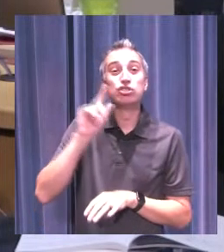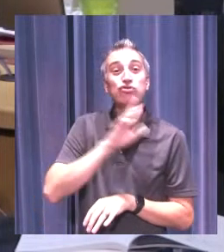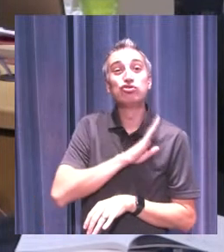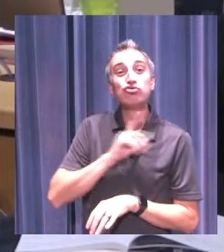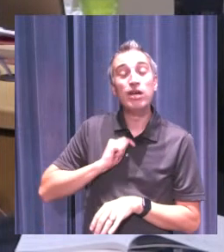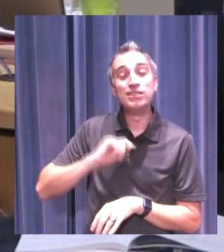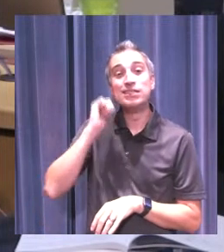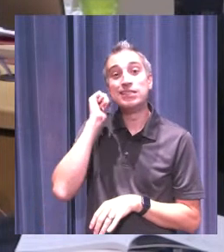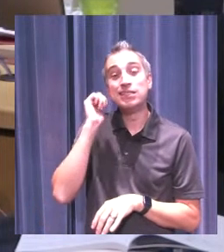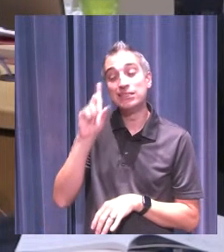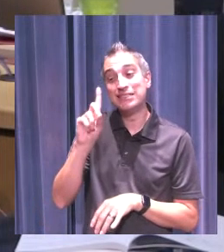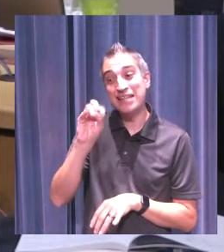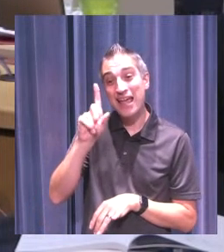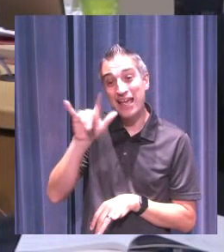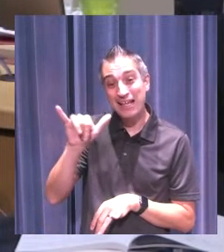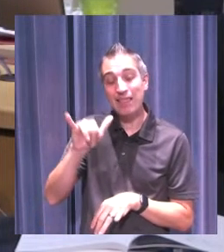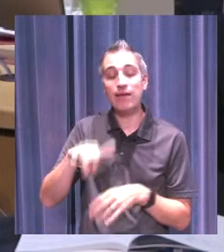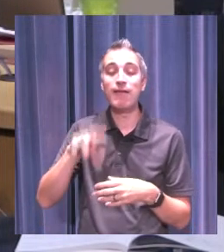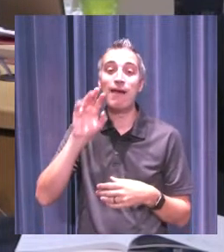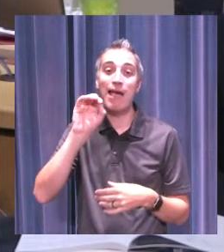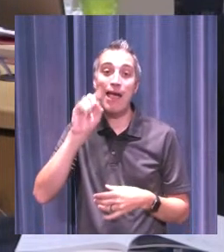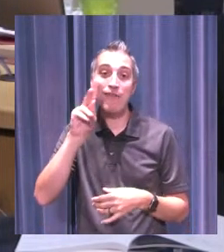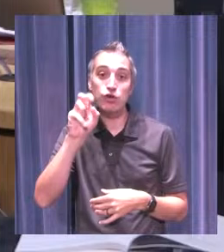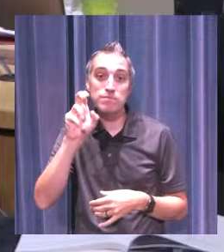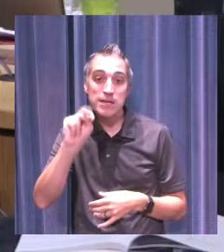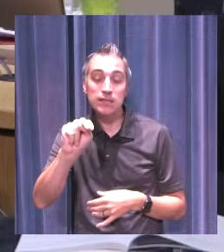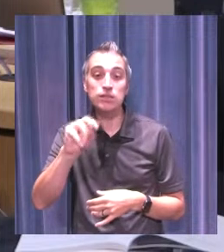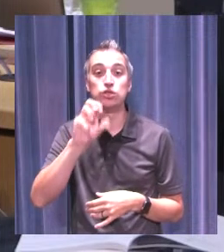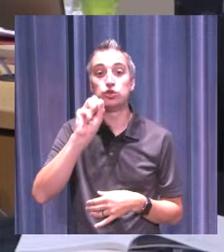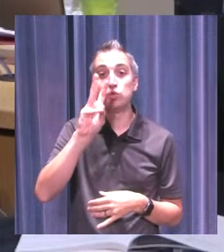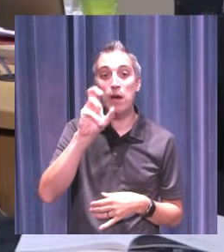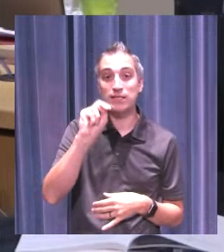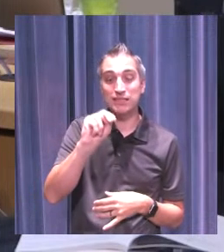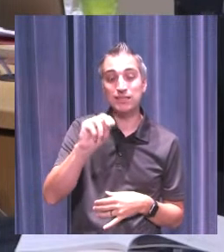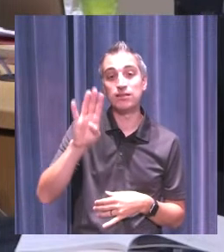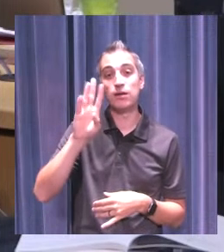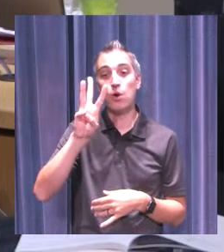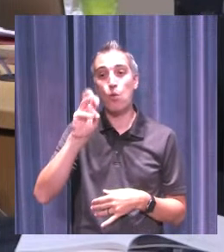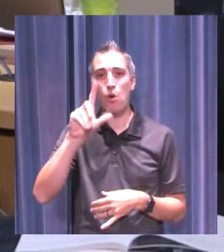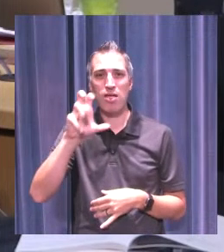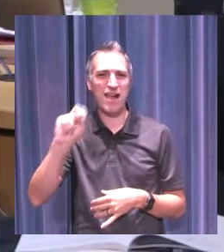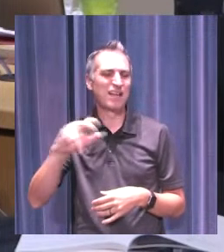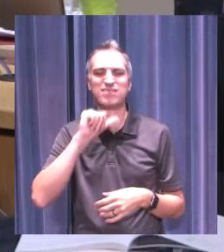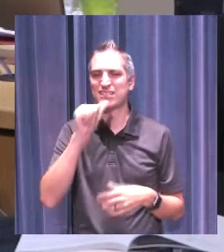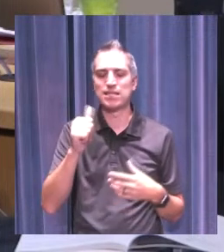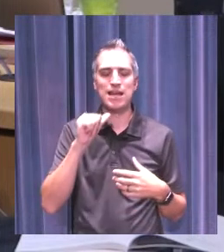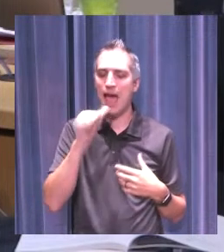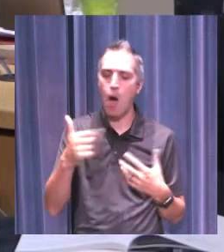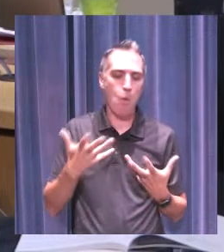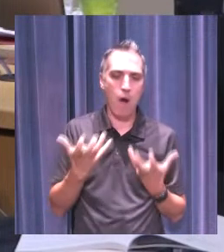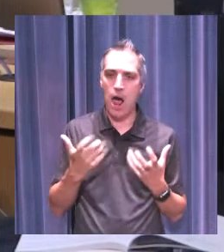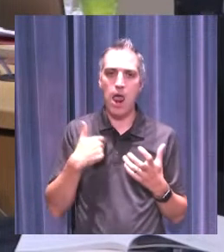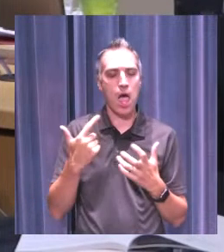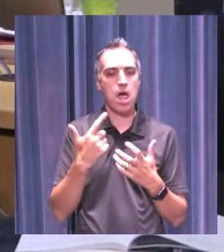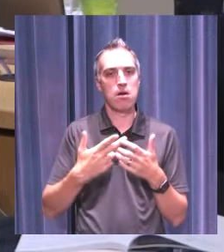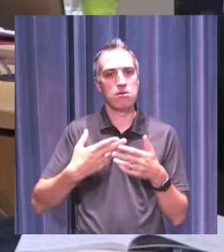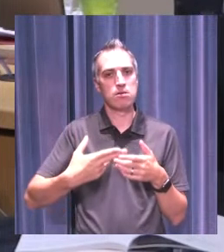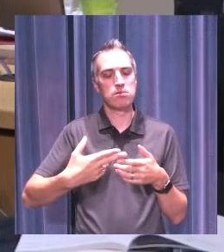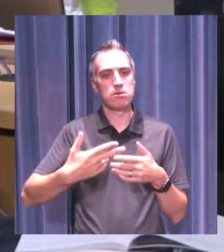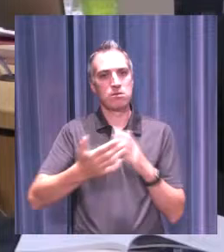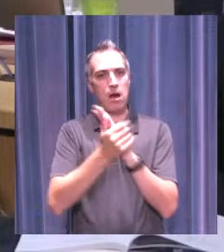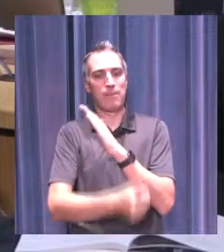Everman, Swanson, Wolcott, and Couch want in a college president is not a competent higher education professional, but a